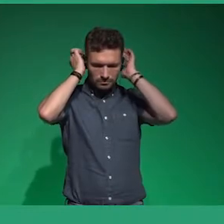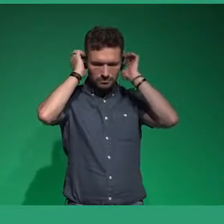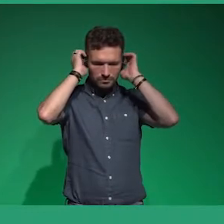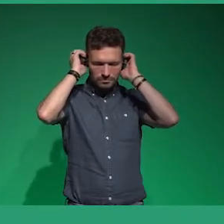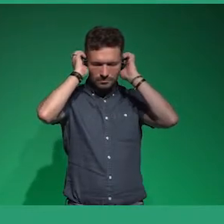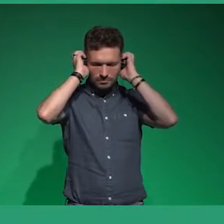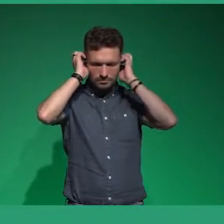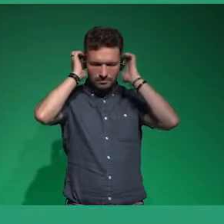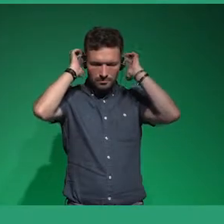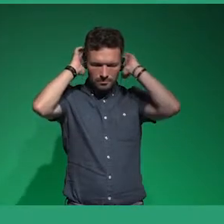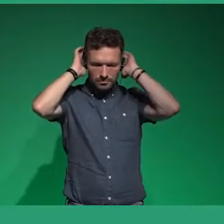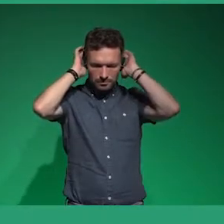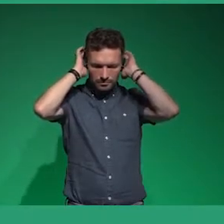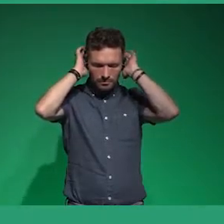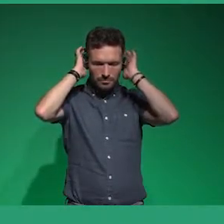Thank you, Sikukeluang. Thank you,